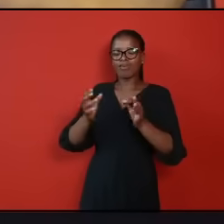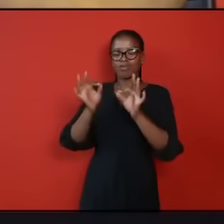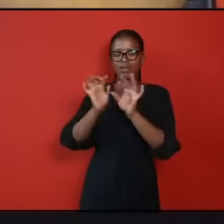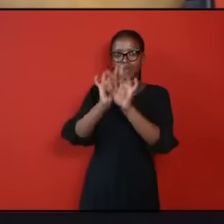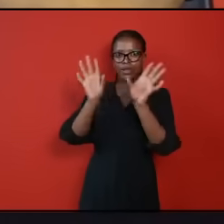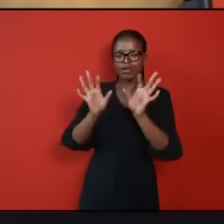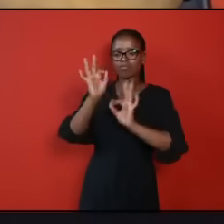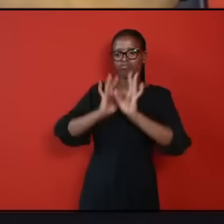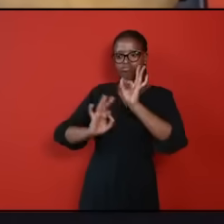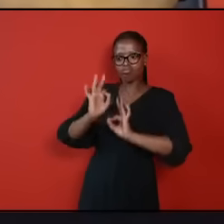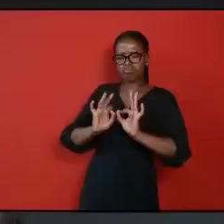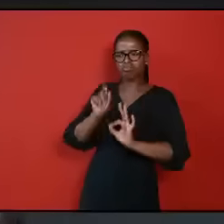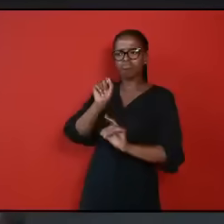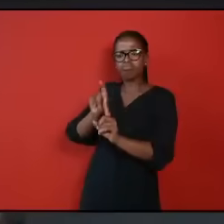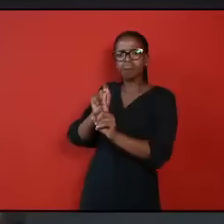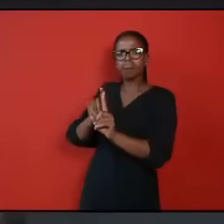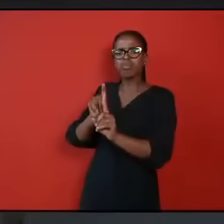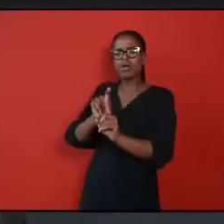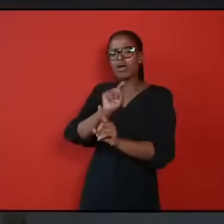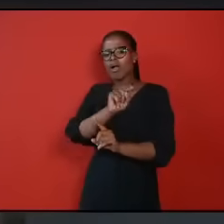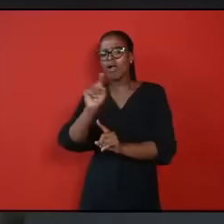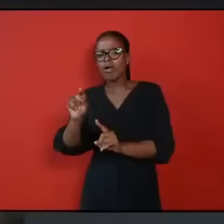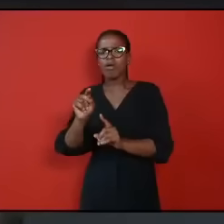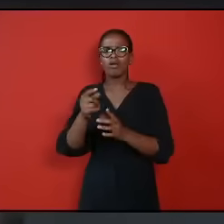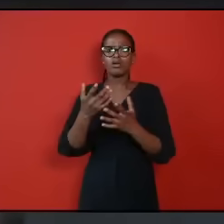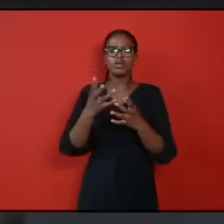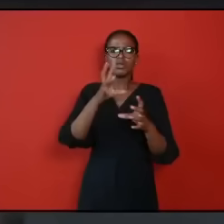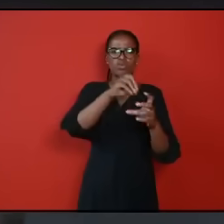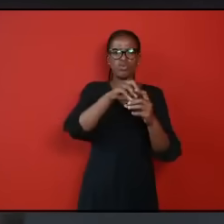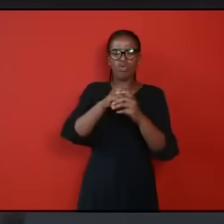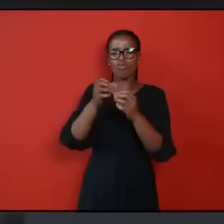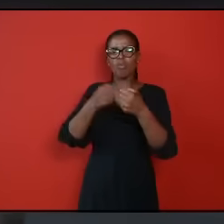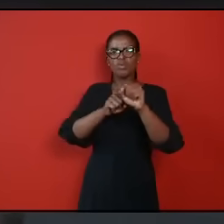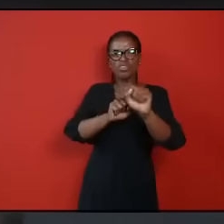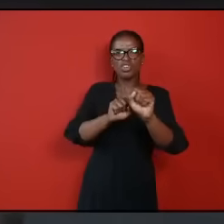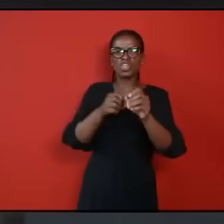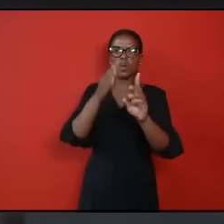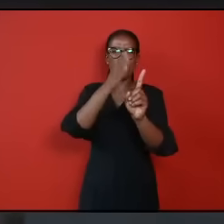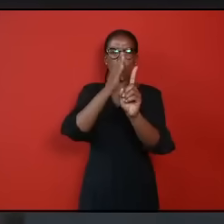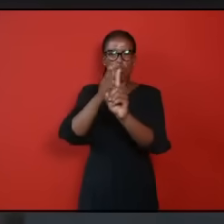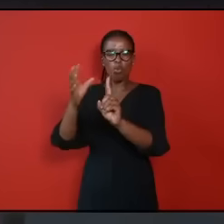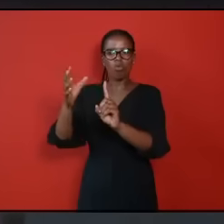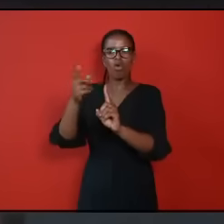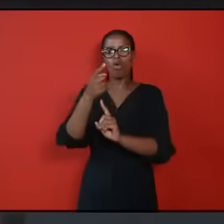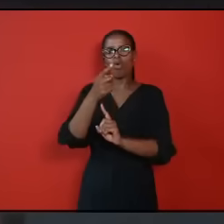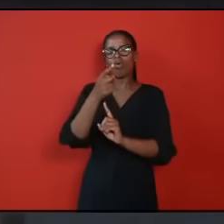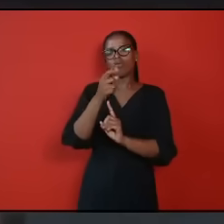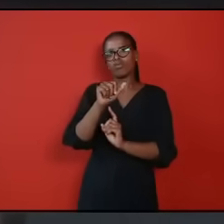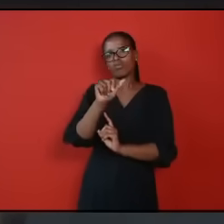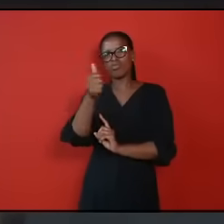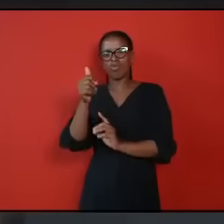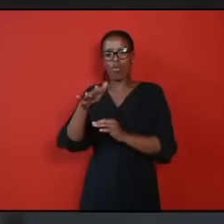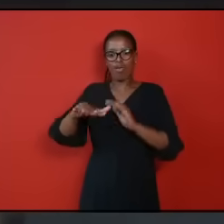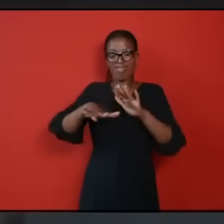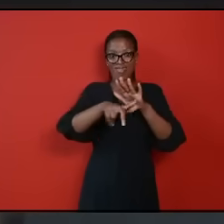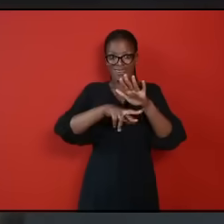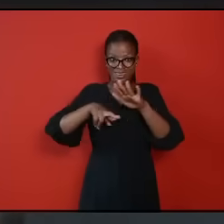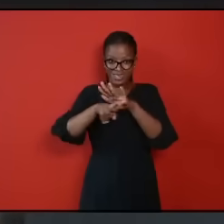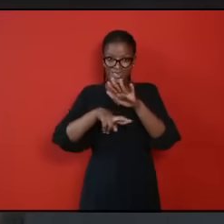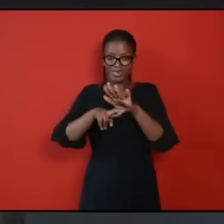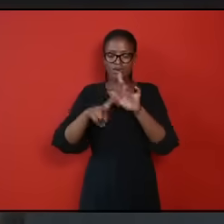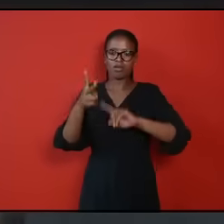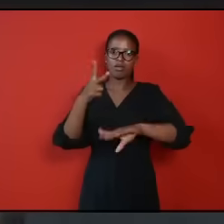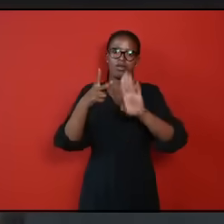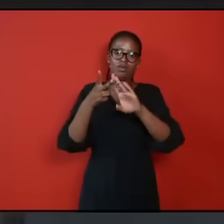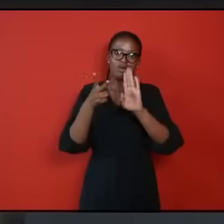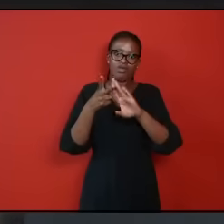and how would this potentially affect the electoral strategy in the Metsimaholo region.